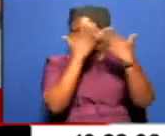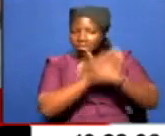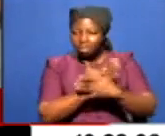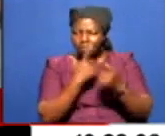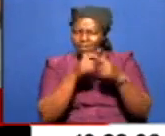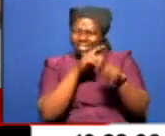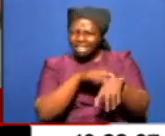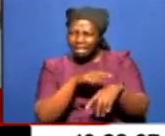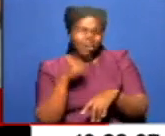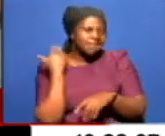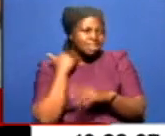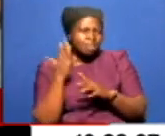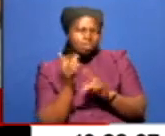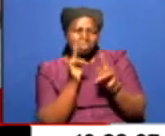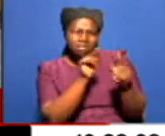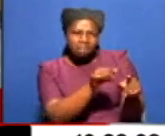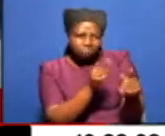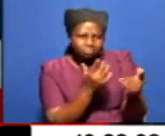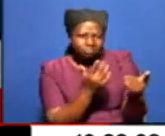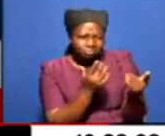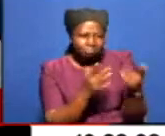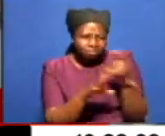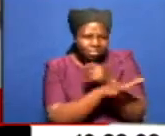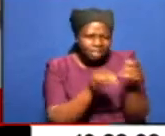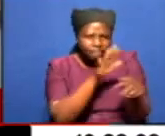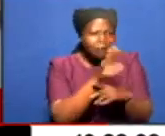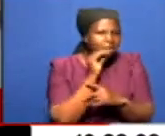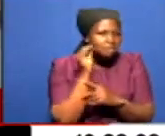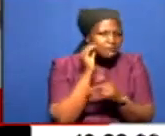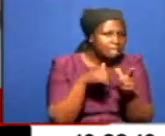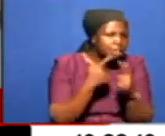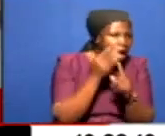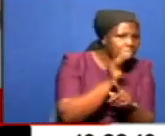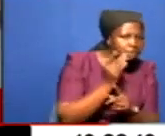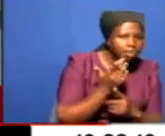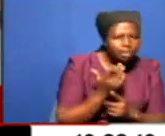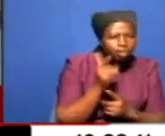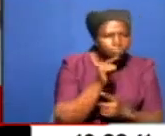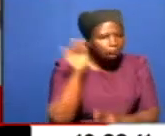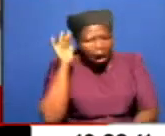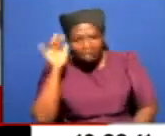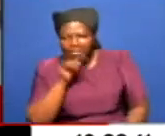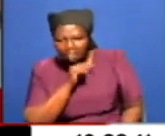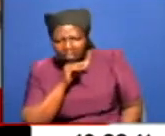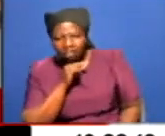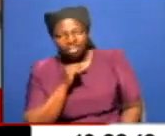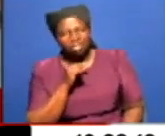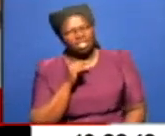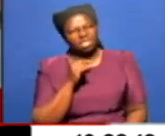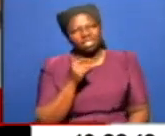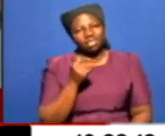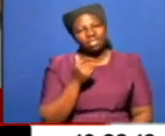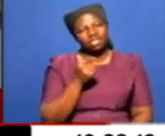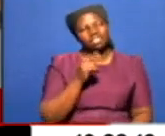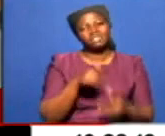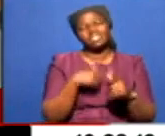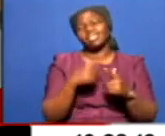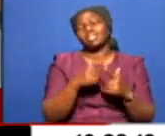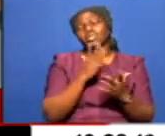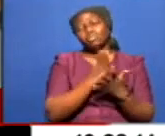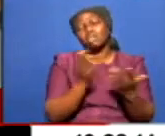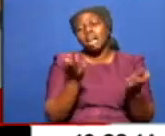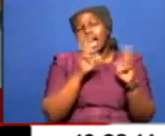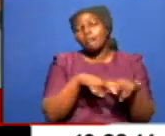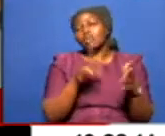you hear anything? Or anything? Apparently, it is so becomes that the neighbor never heard anything. Yes. The same